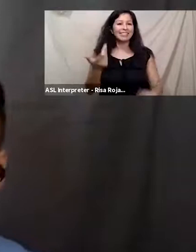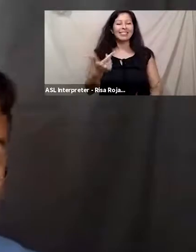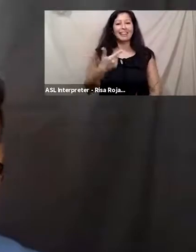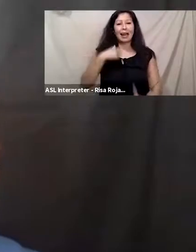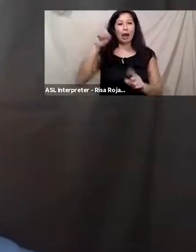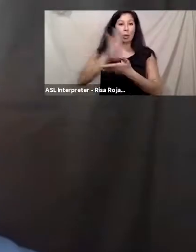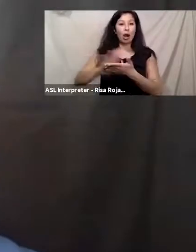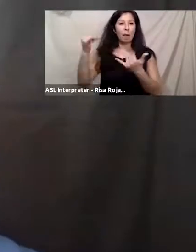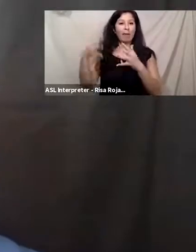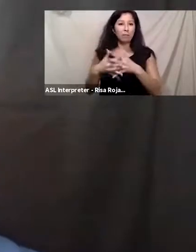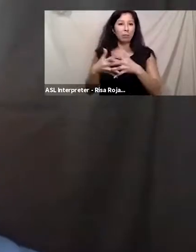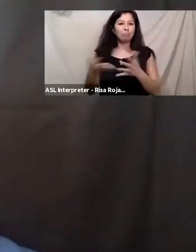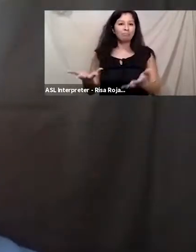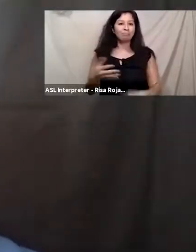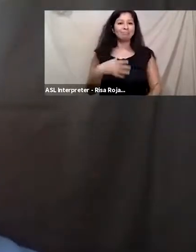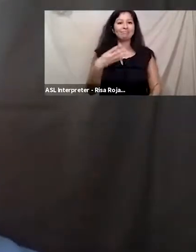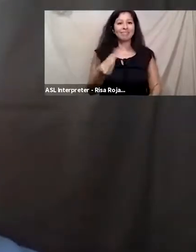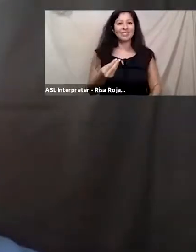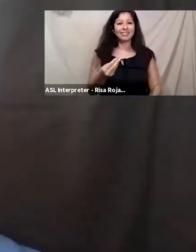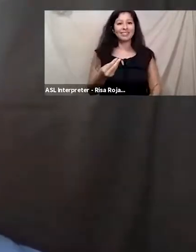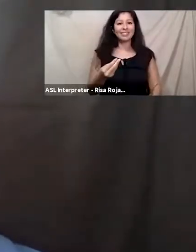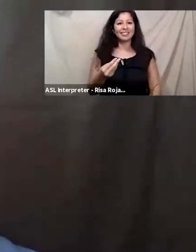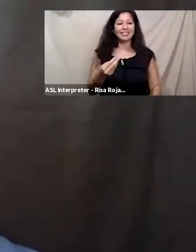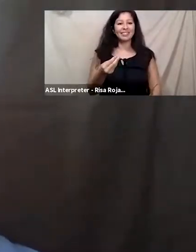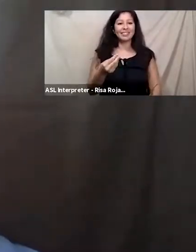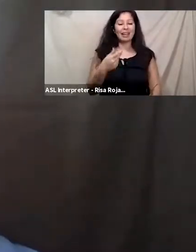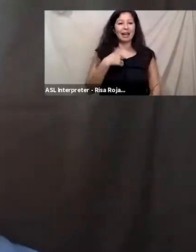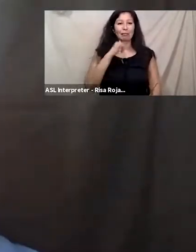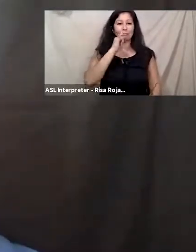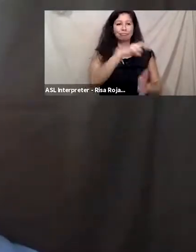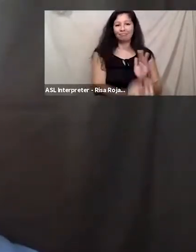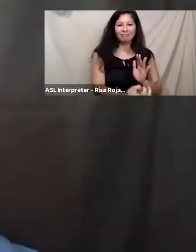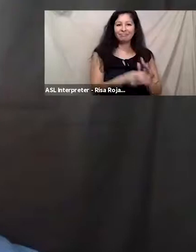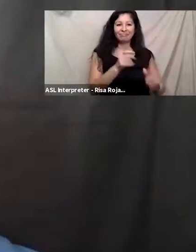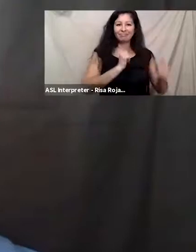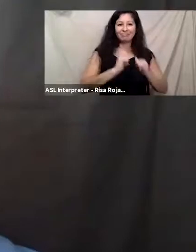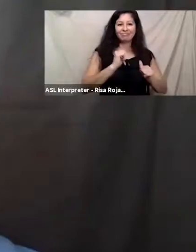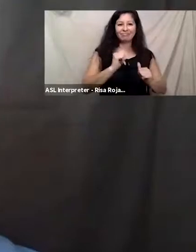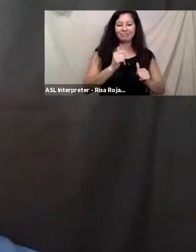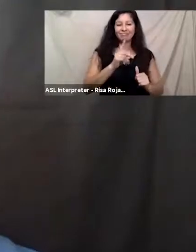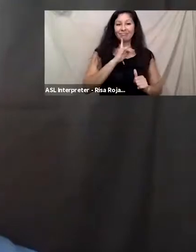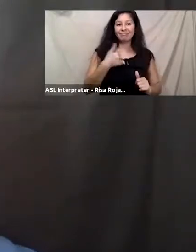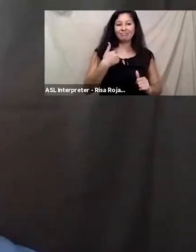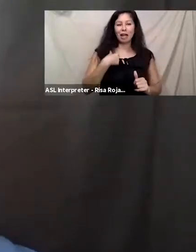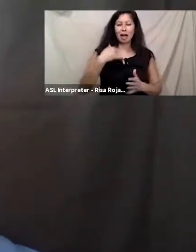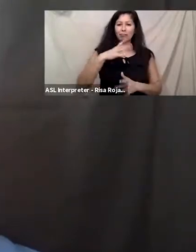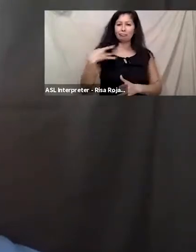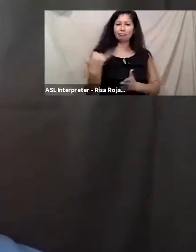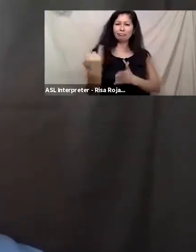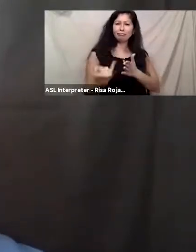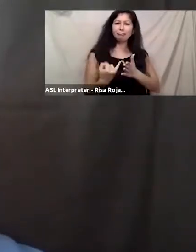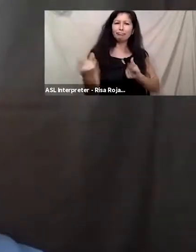to college to play football, and I fell into this essentially. And I mean, I was always artistically